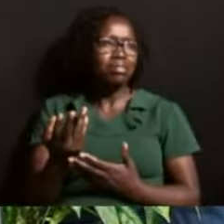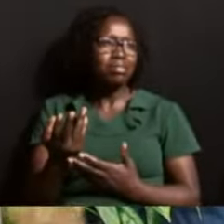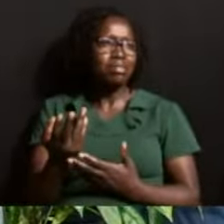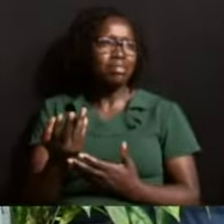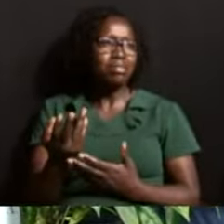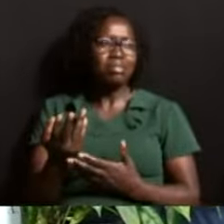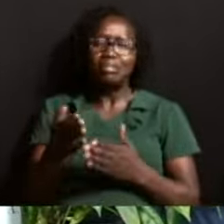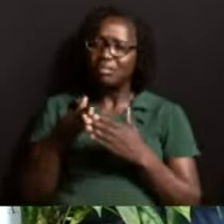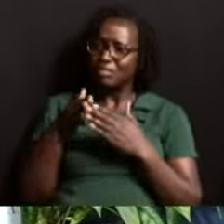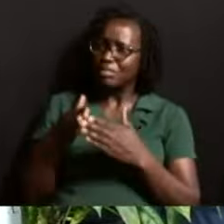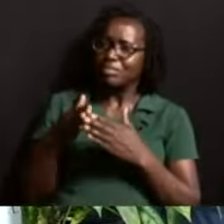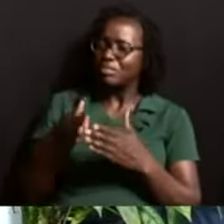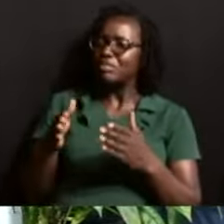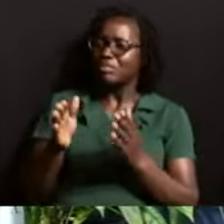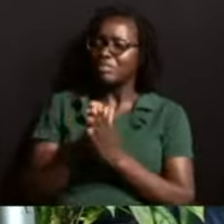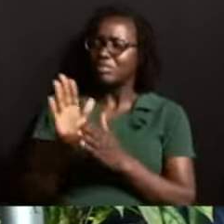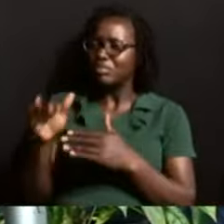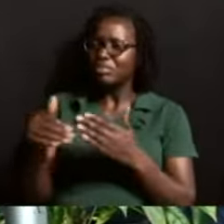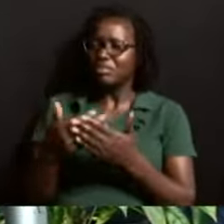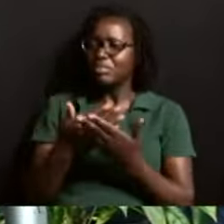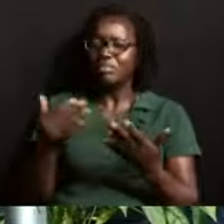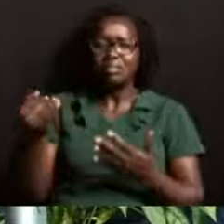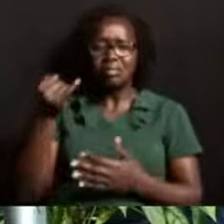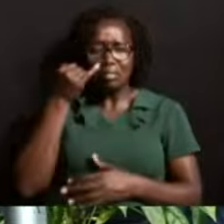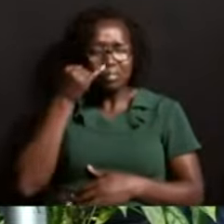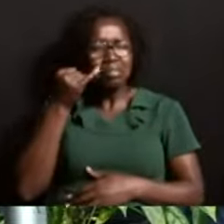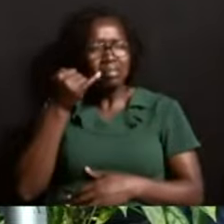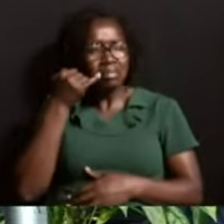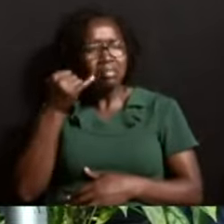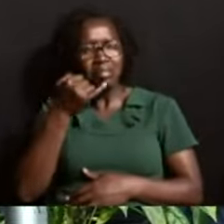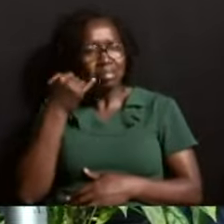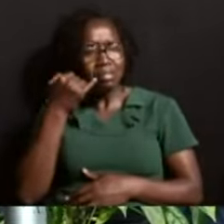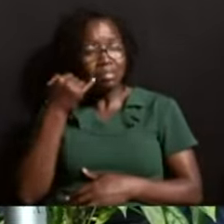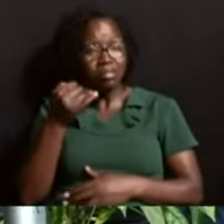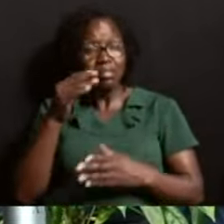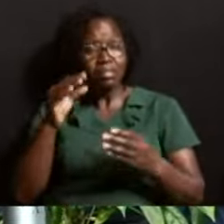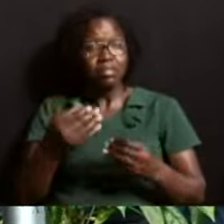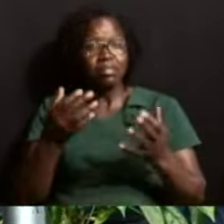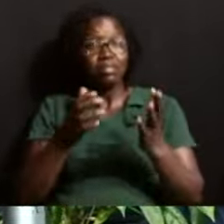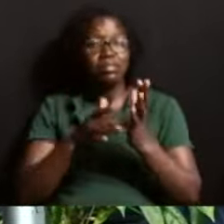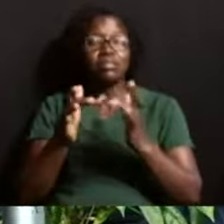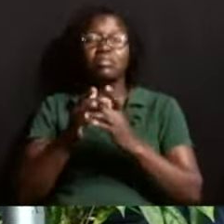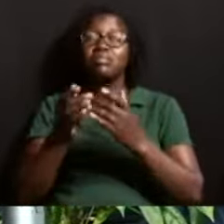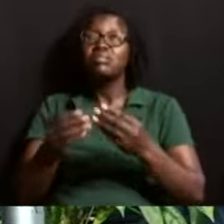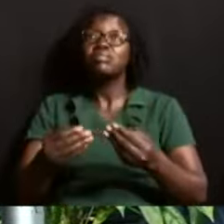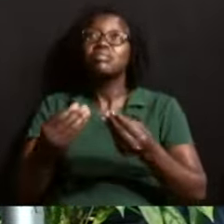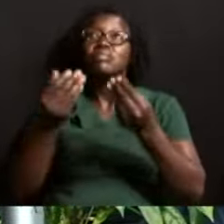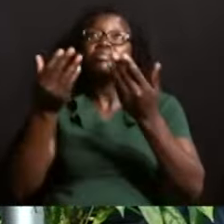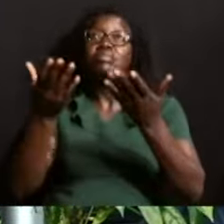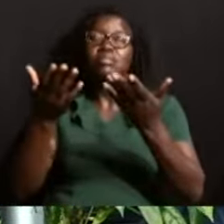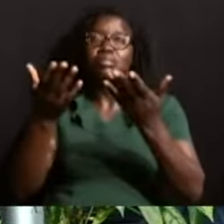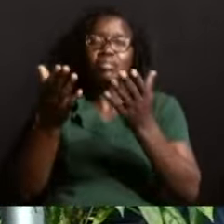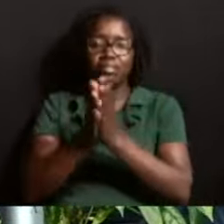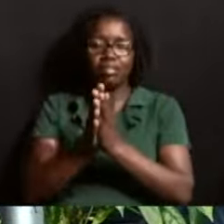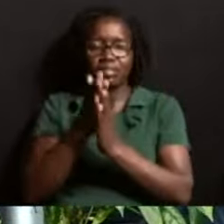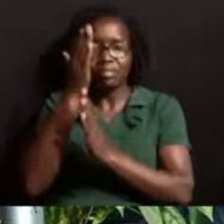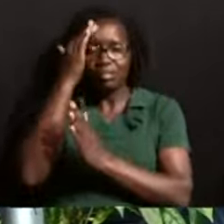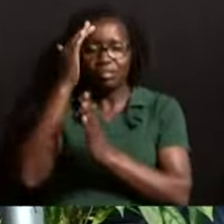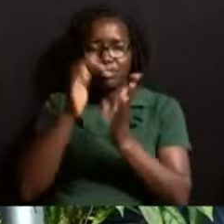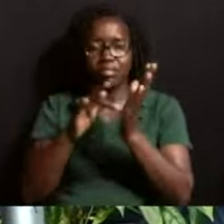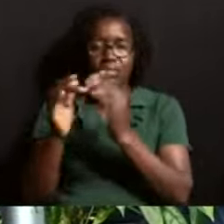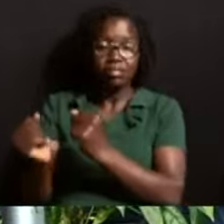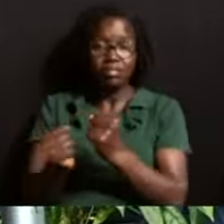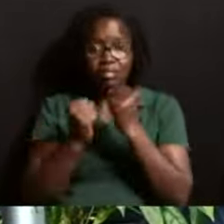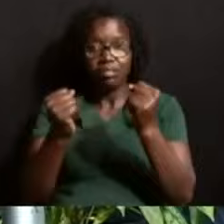sex, and all of these addictions. I want to offer them Jesus Christ. I know that Jesus has a power.